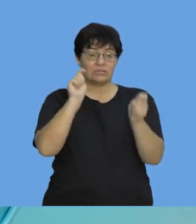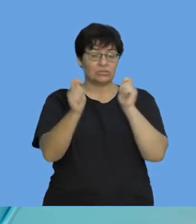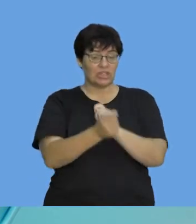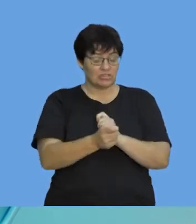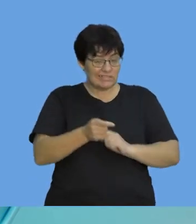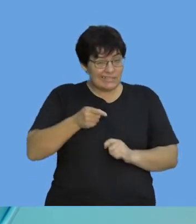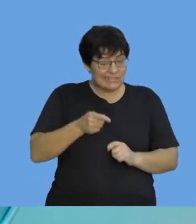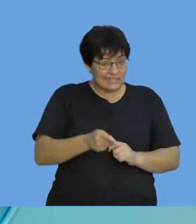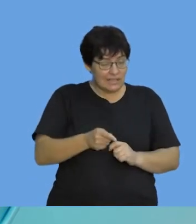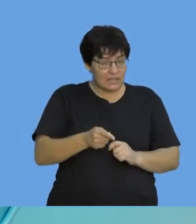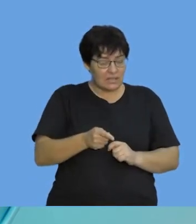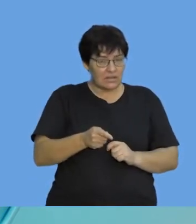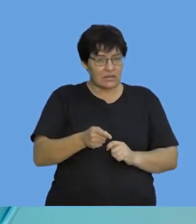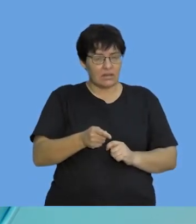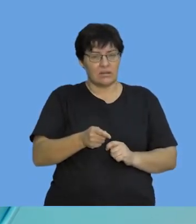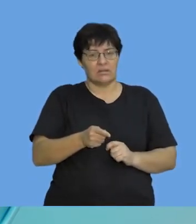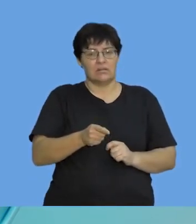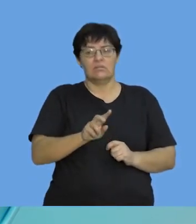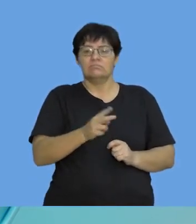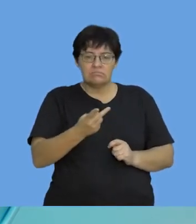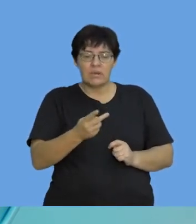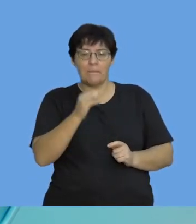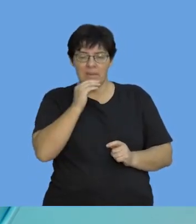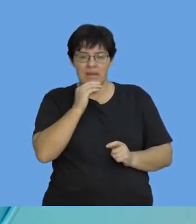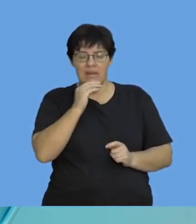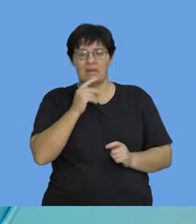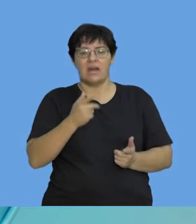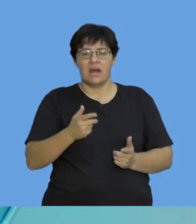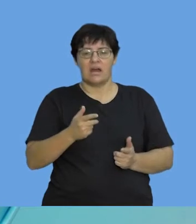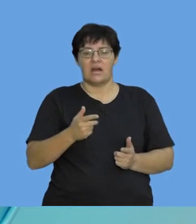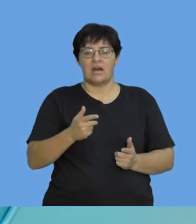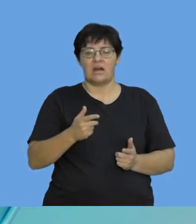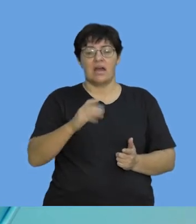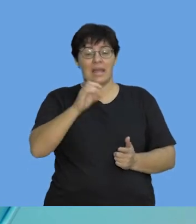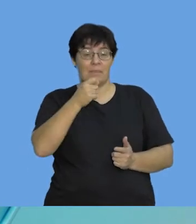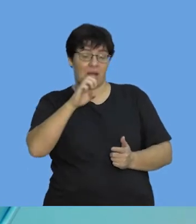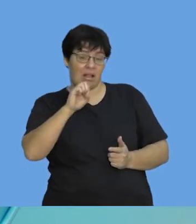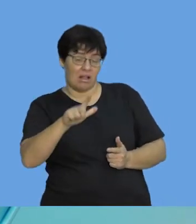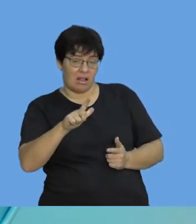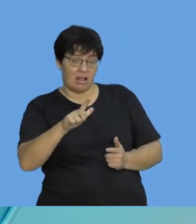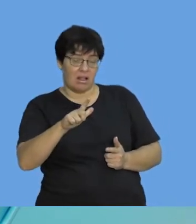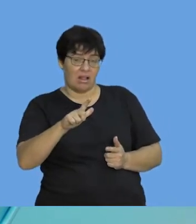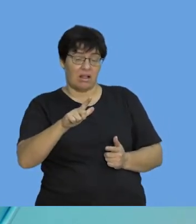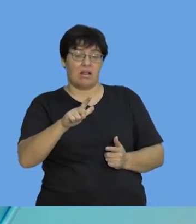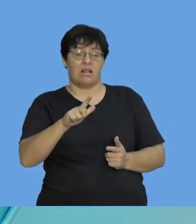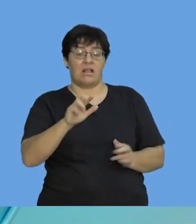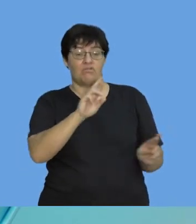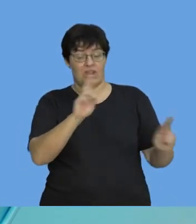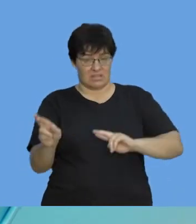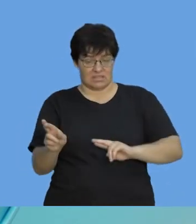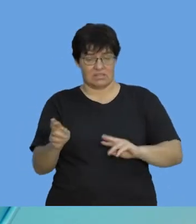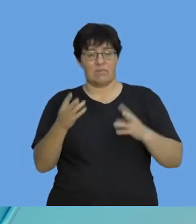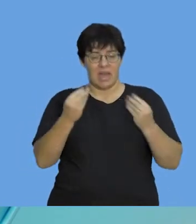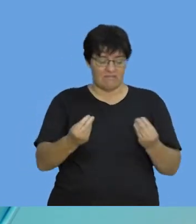of, chemical reactions. Remember, in a chemical reactions, we've got reactants and the products, and